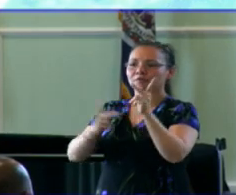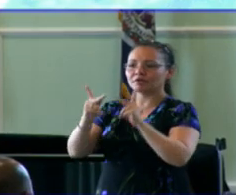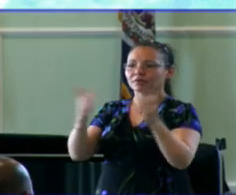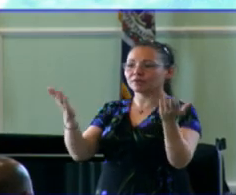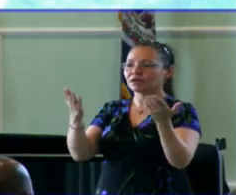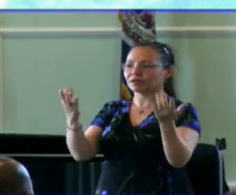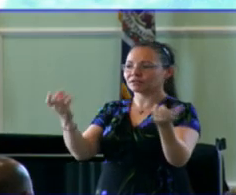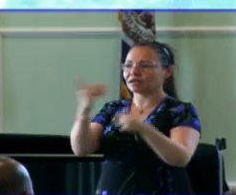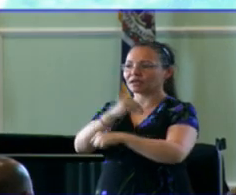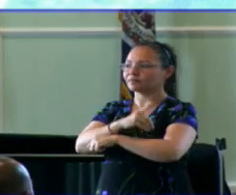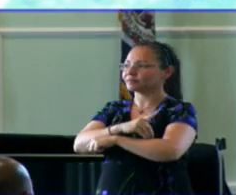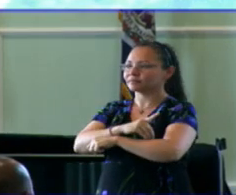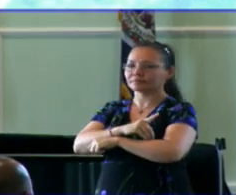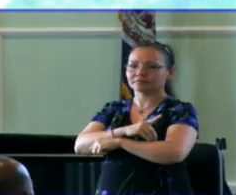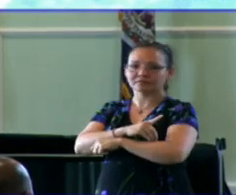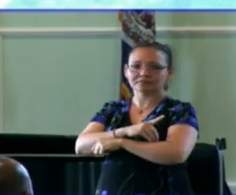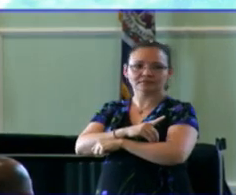morning?